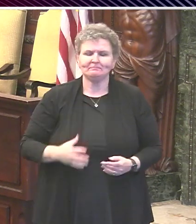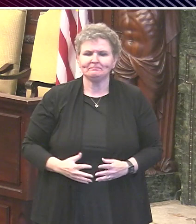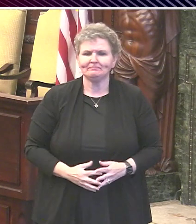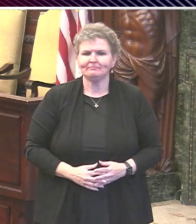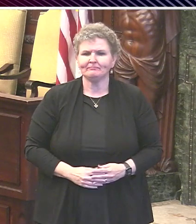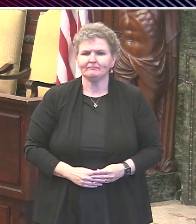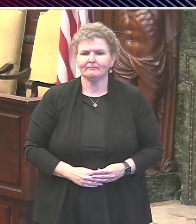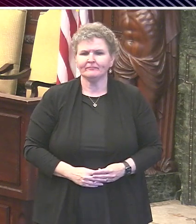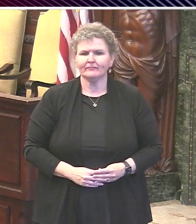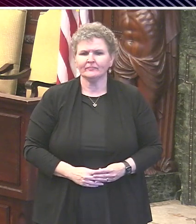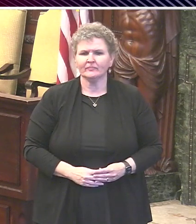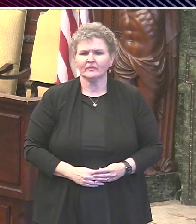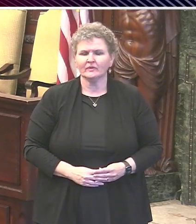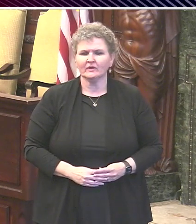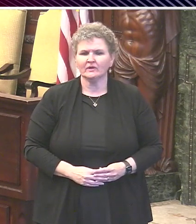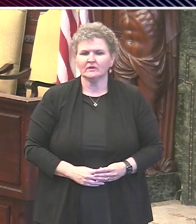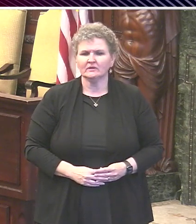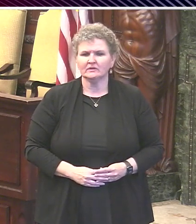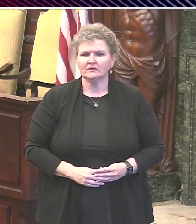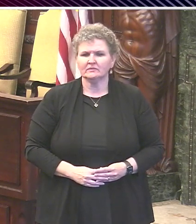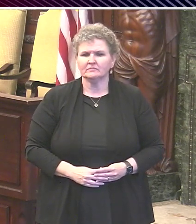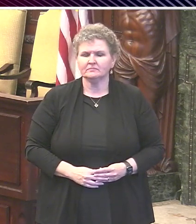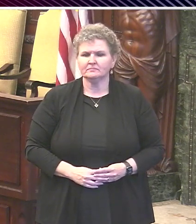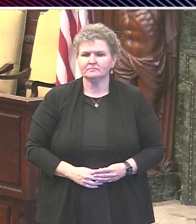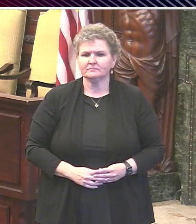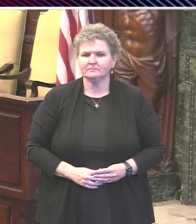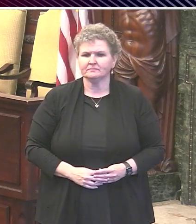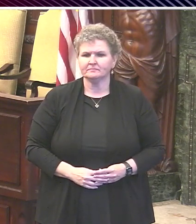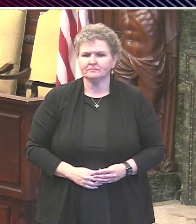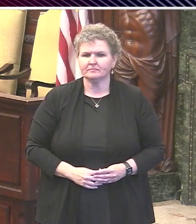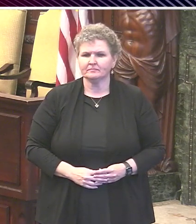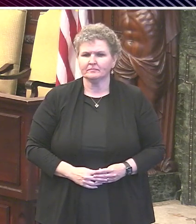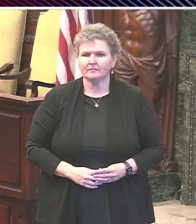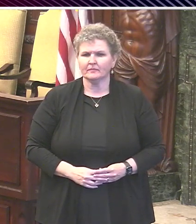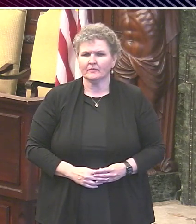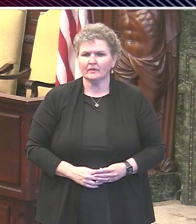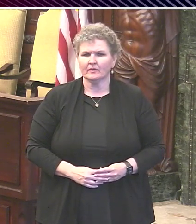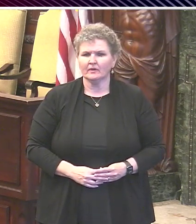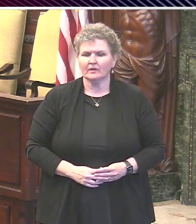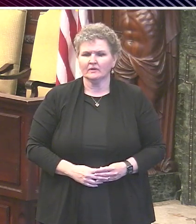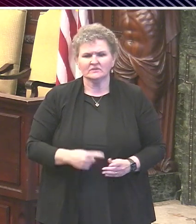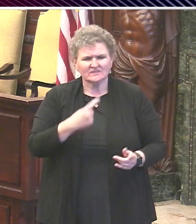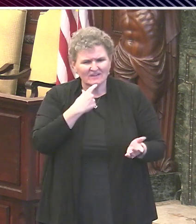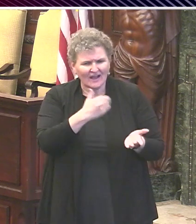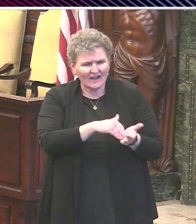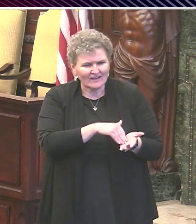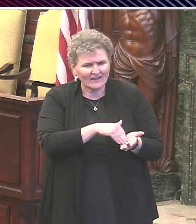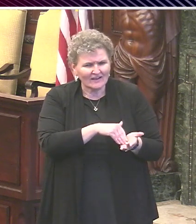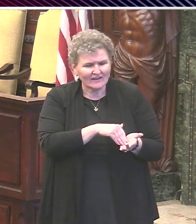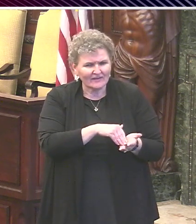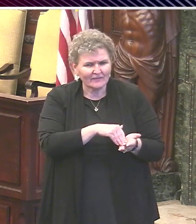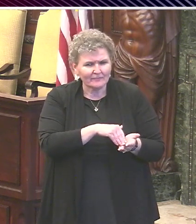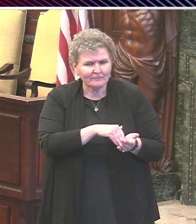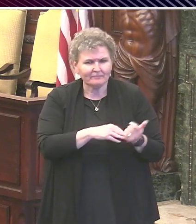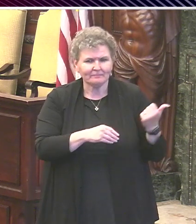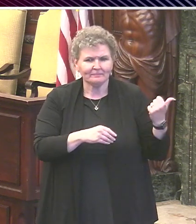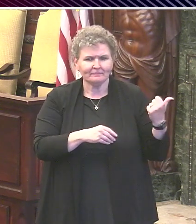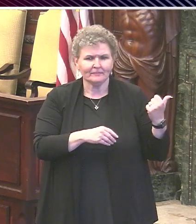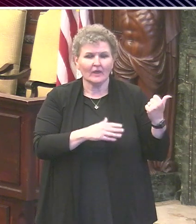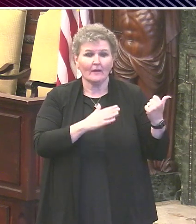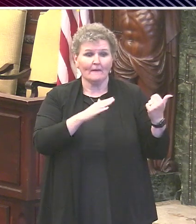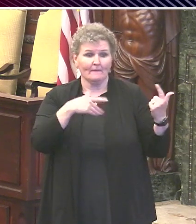Mayor, did you want to start? You want to talk about the notice we have to give, the posting, the personal interaction, that kind of stuff.